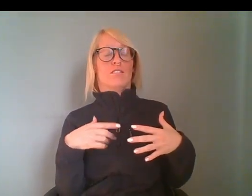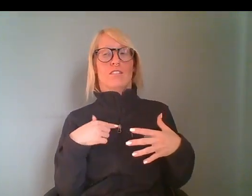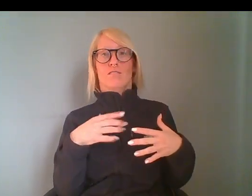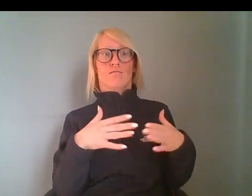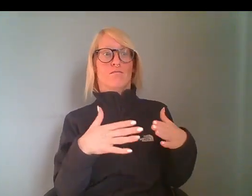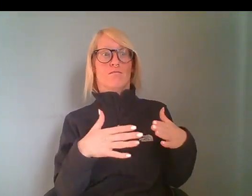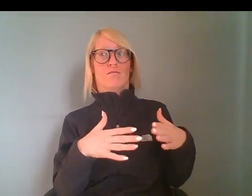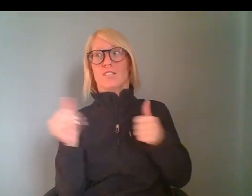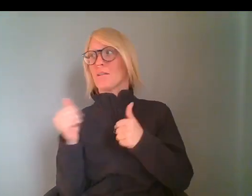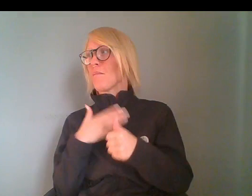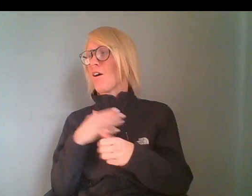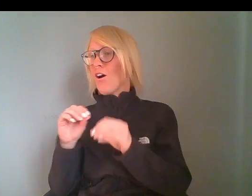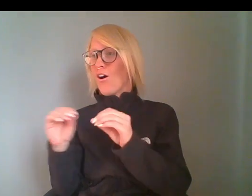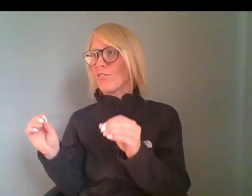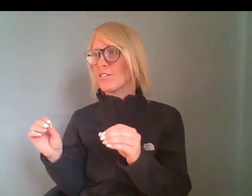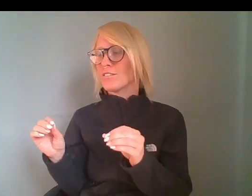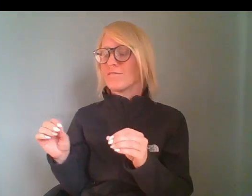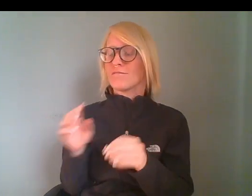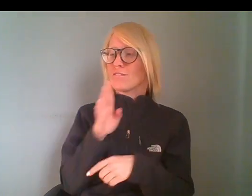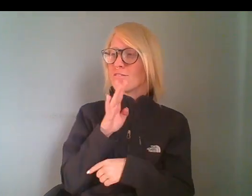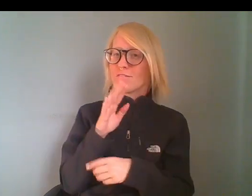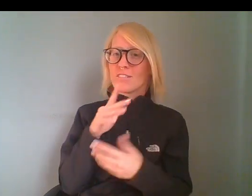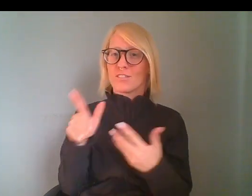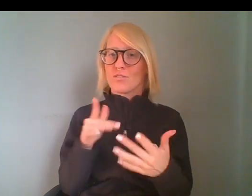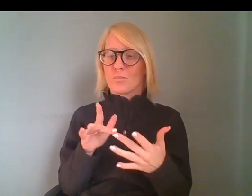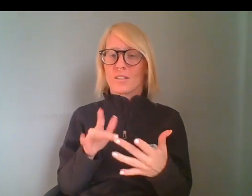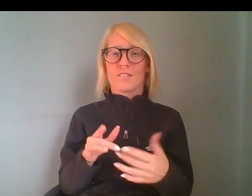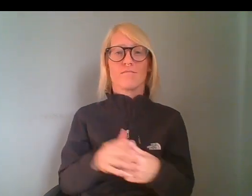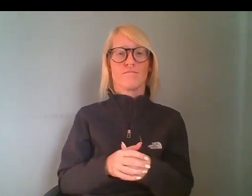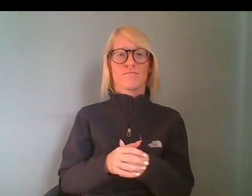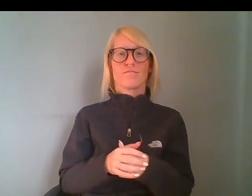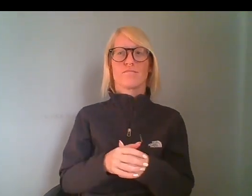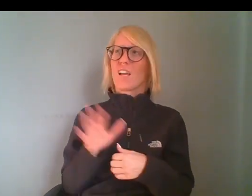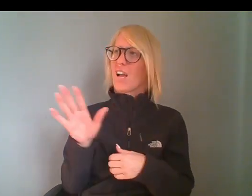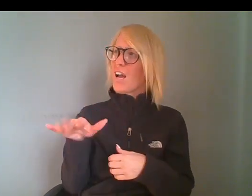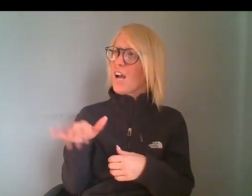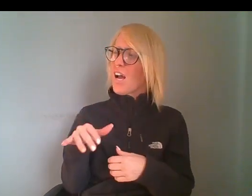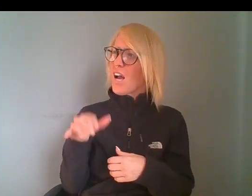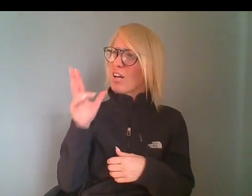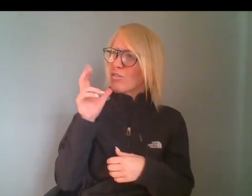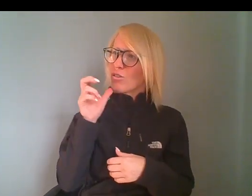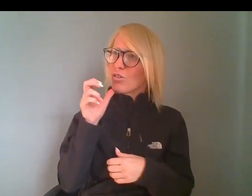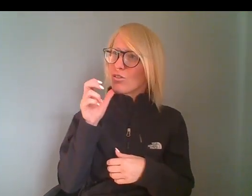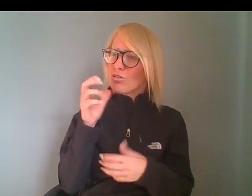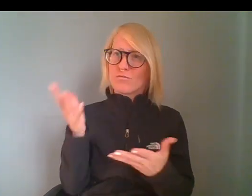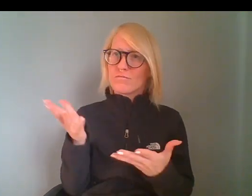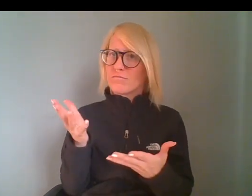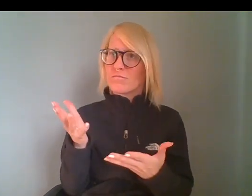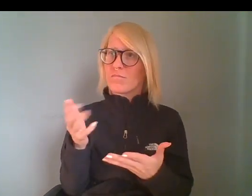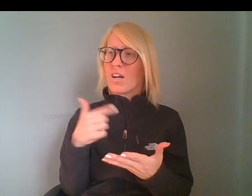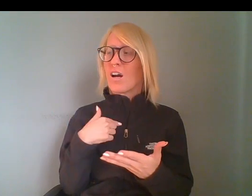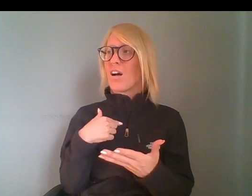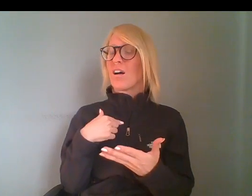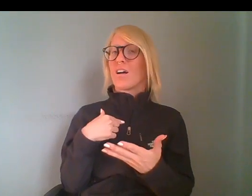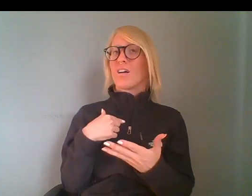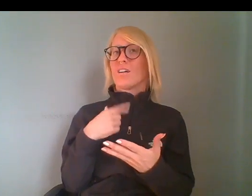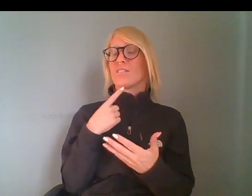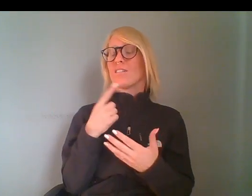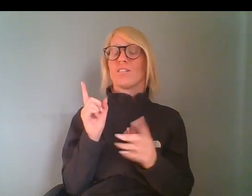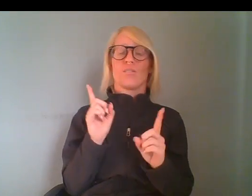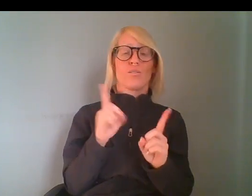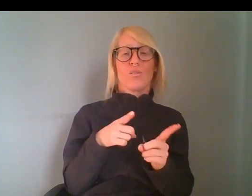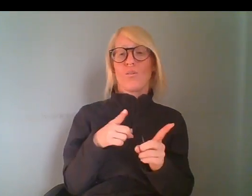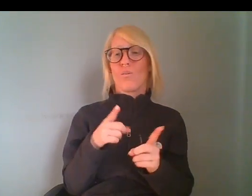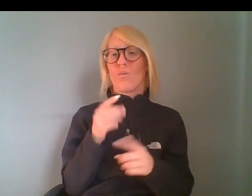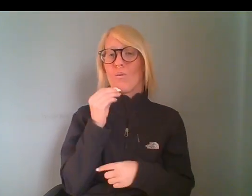it's the other way around, that he starts with a, hey, let's try this. And I said, no, George, I really want to go home tonight before it